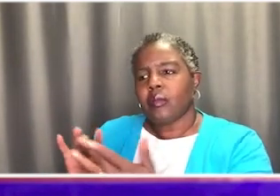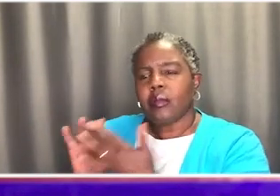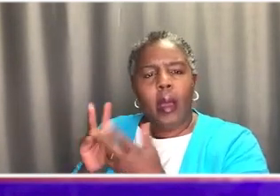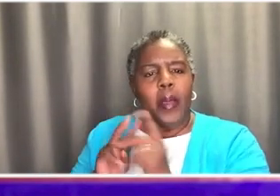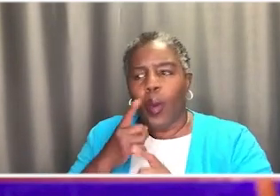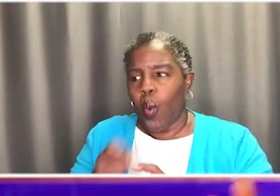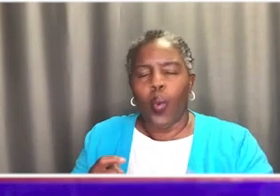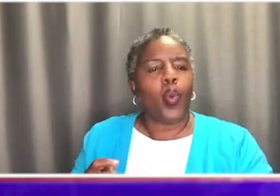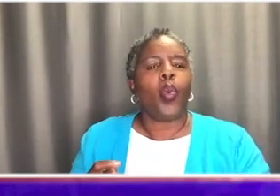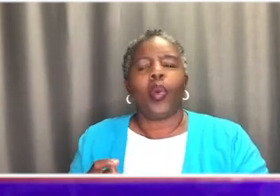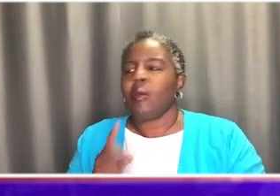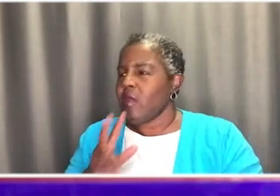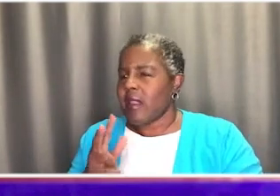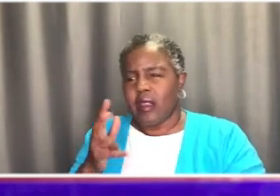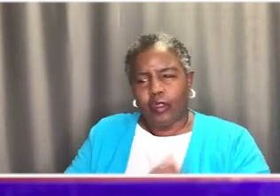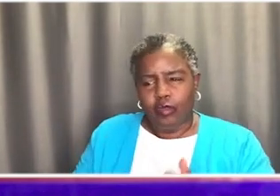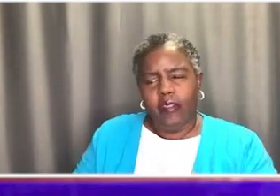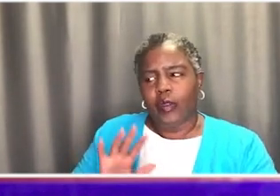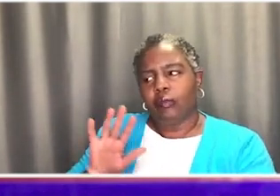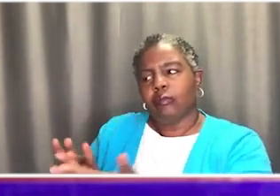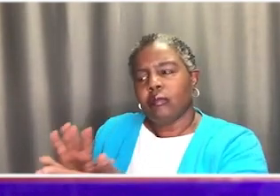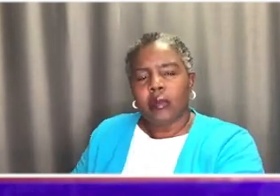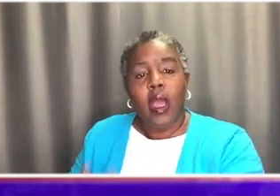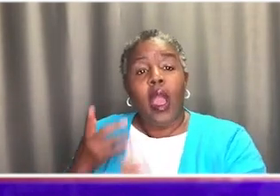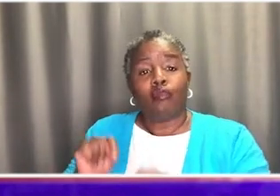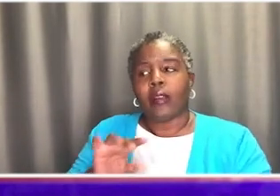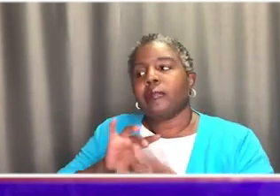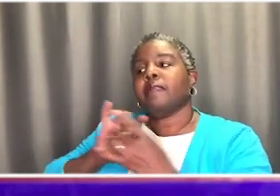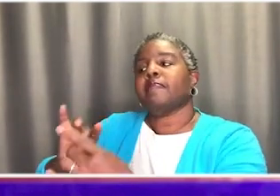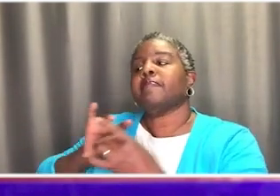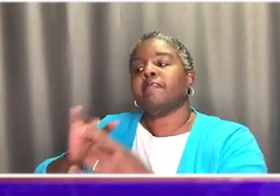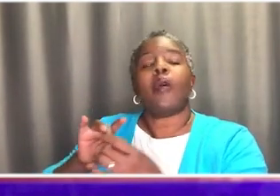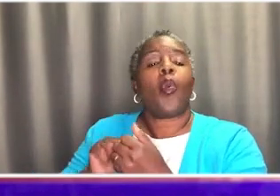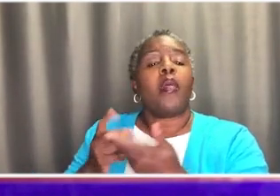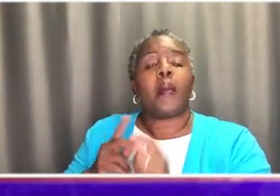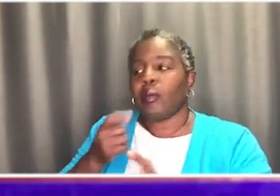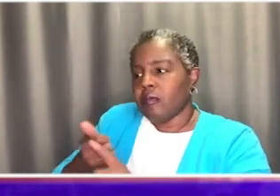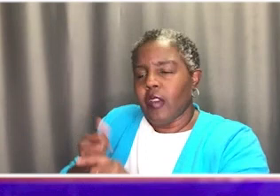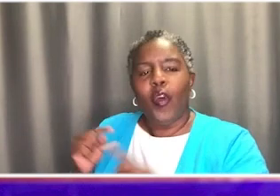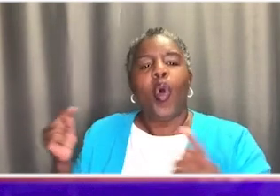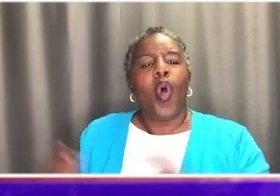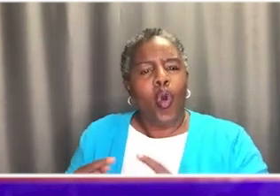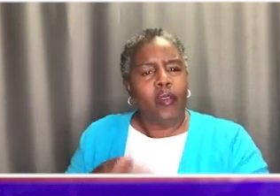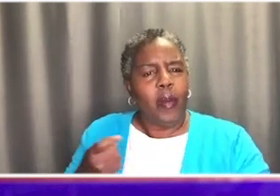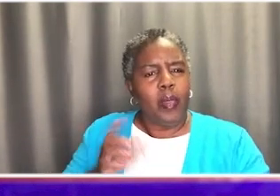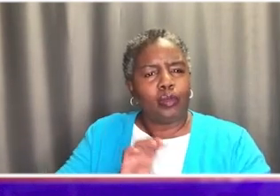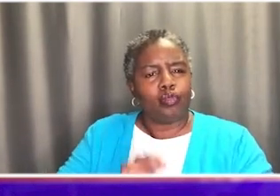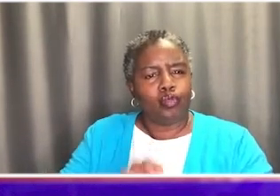have reached hard to reach locations and connect with those who have been hurt by the church.